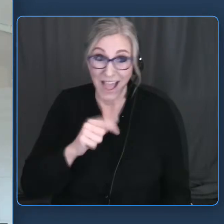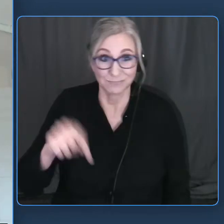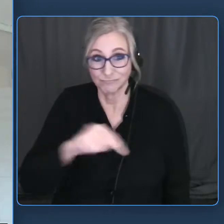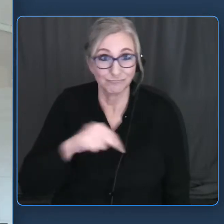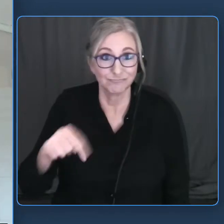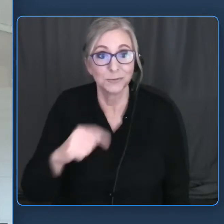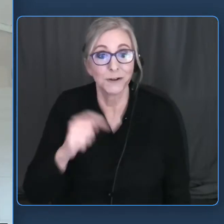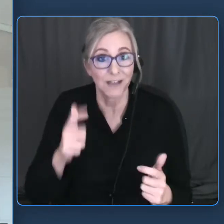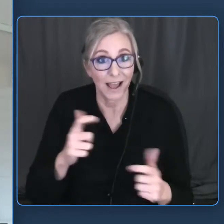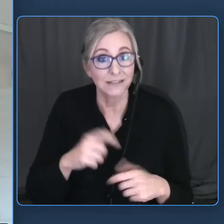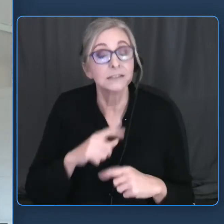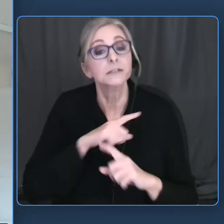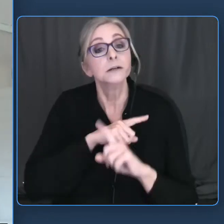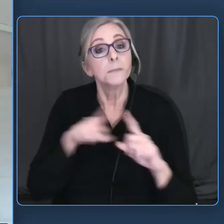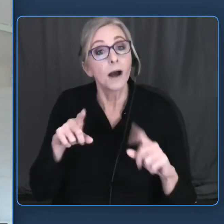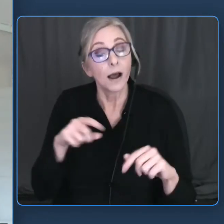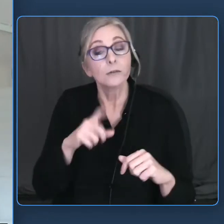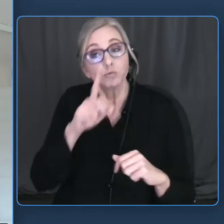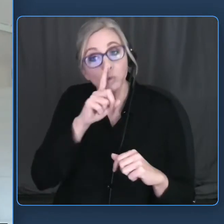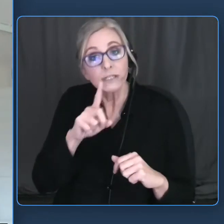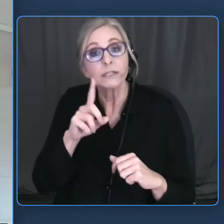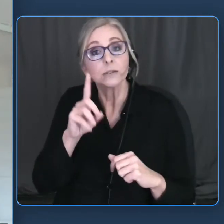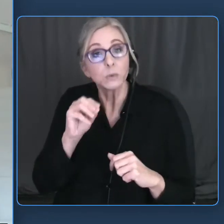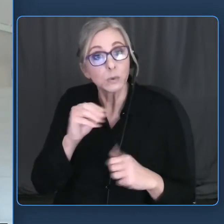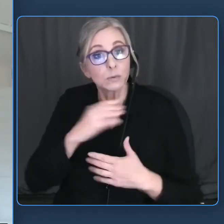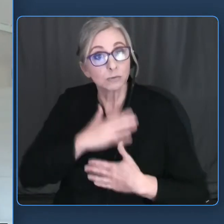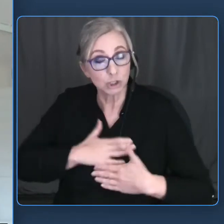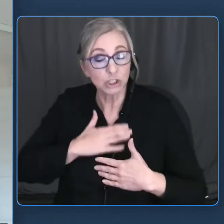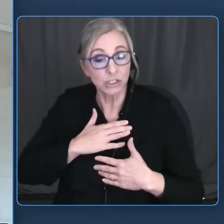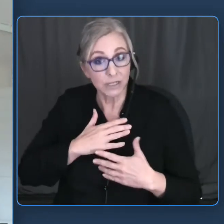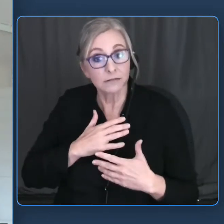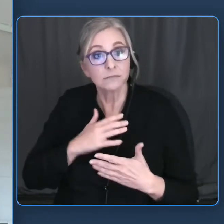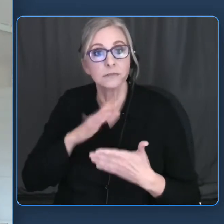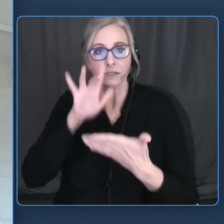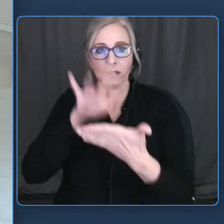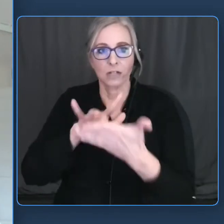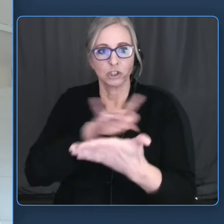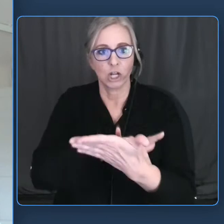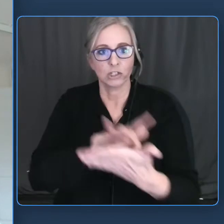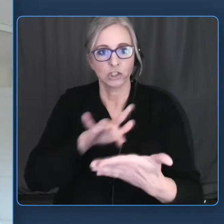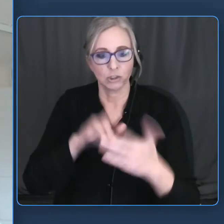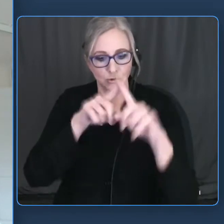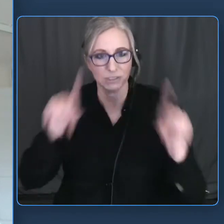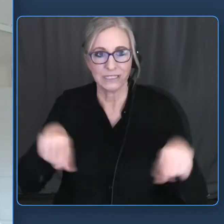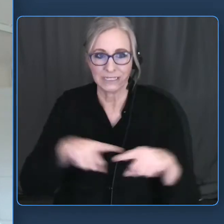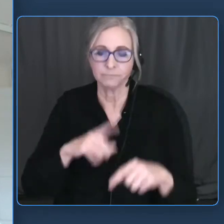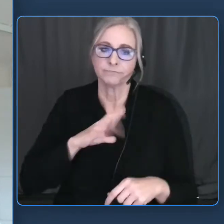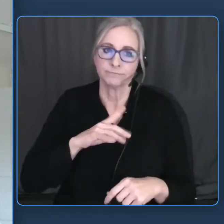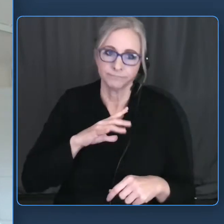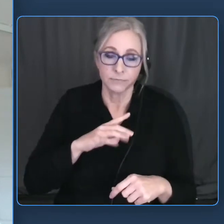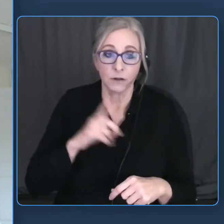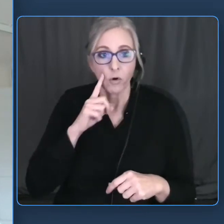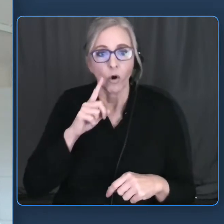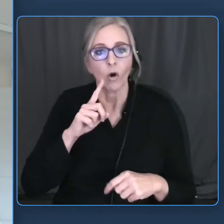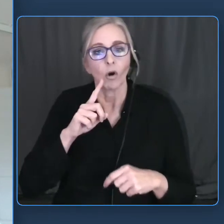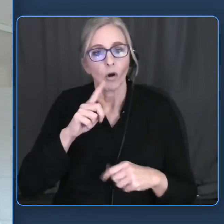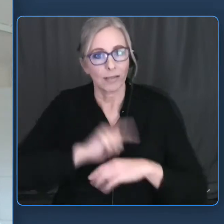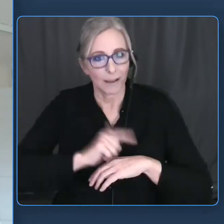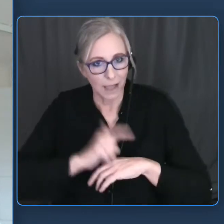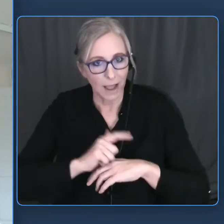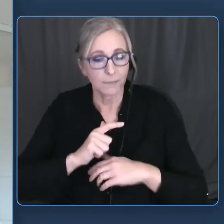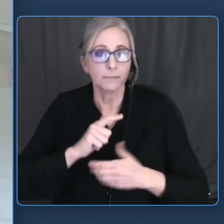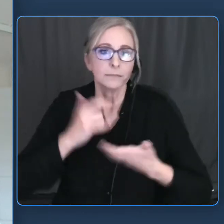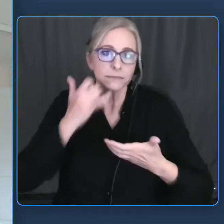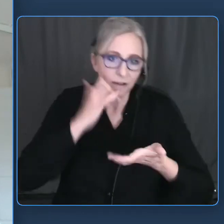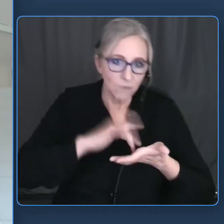it. But what I do really appreciate is touchscreen on my laptop, on my